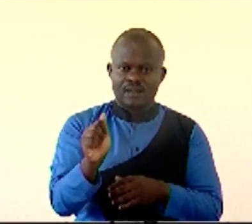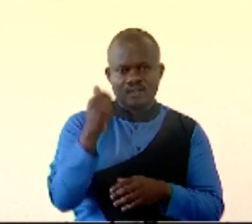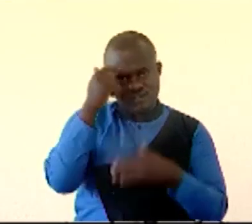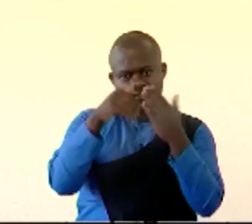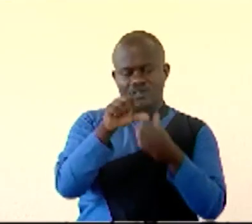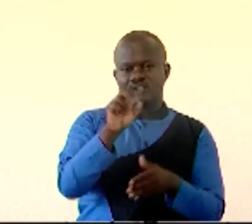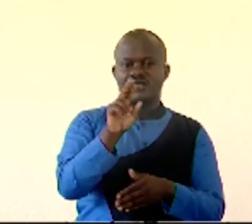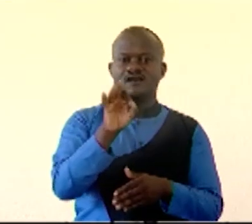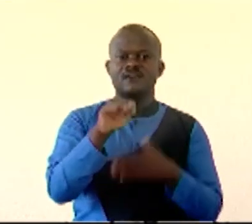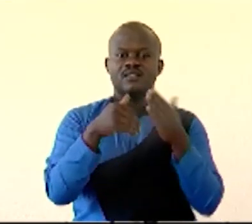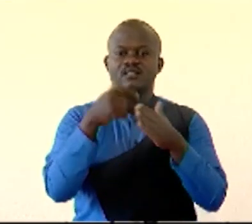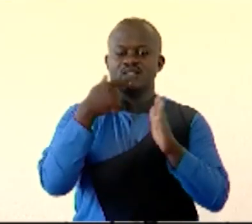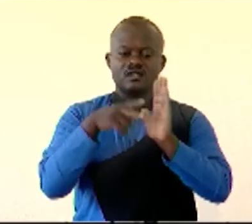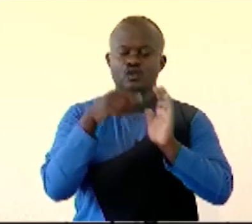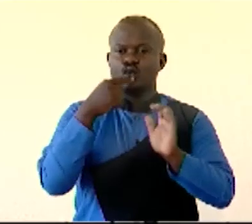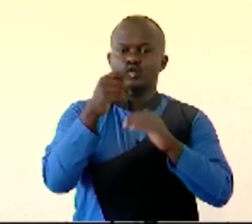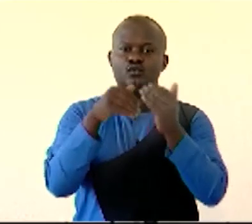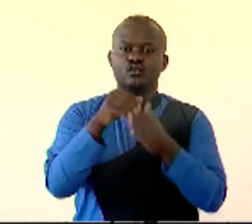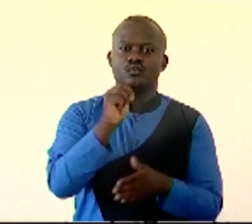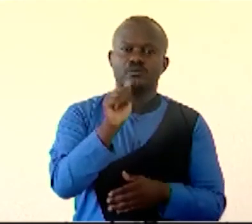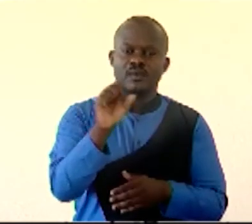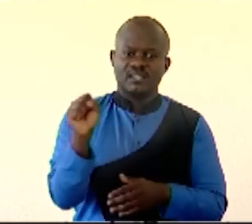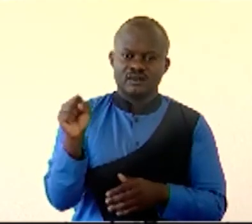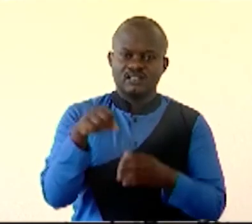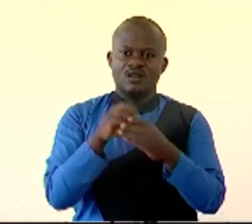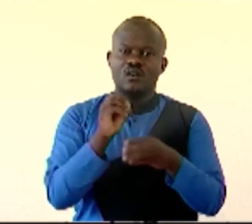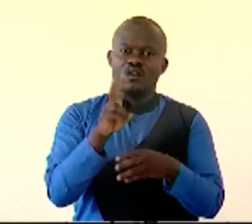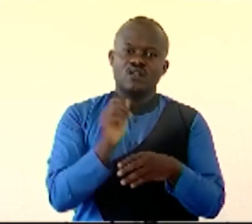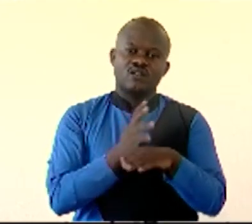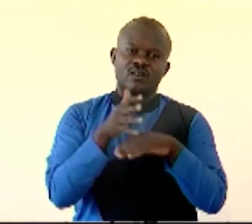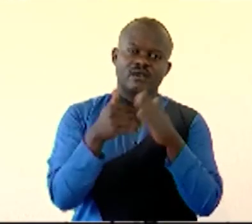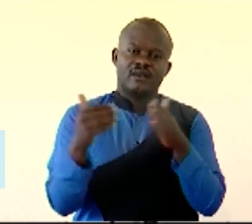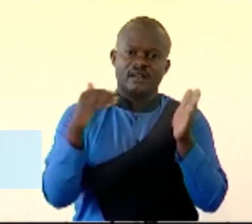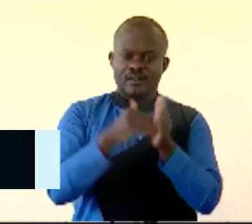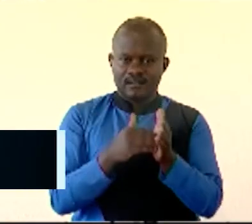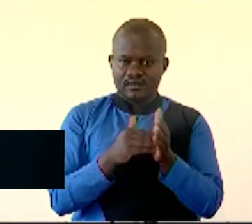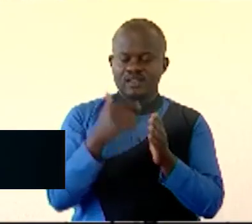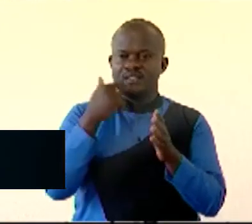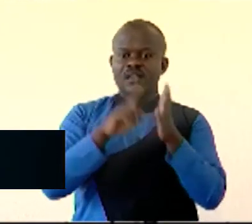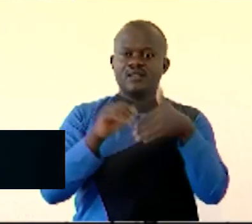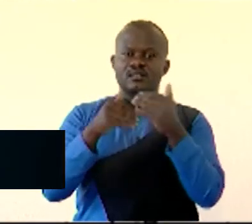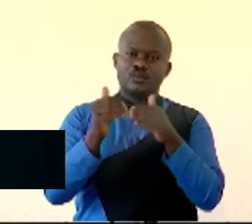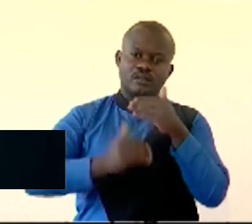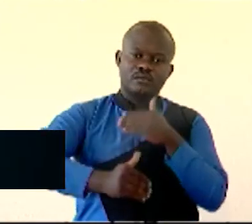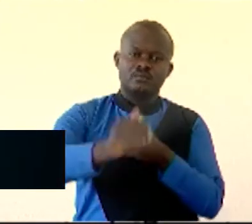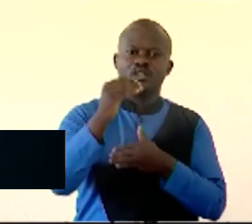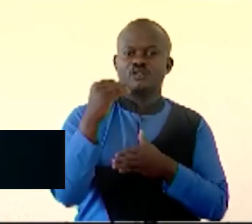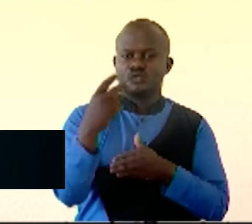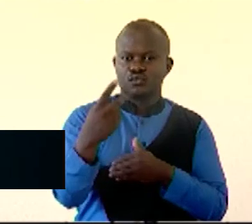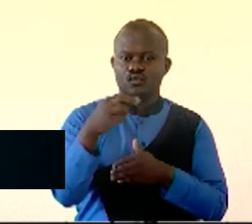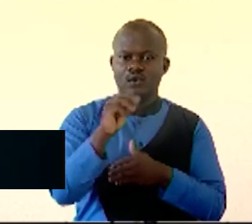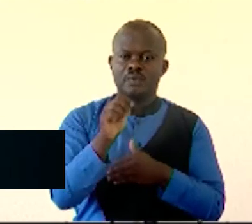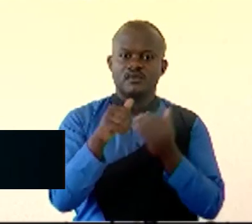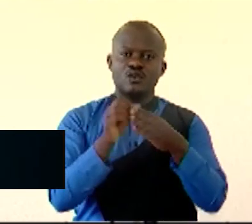sulfur is equal to mass over molar mass, and that will be 2 grams